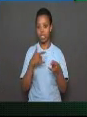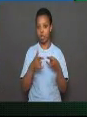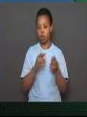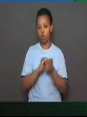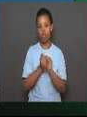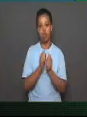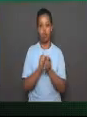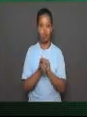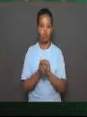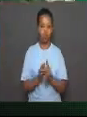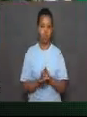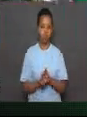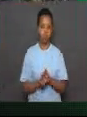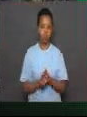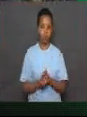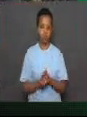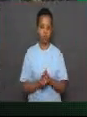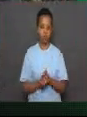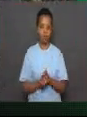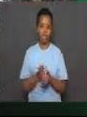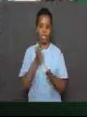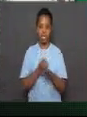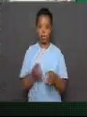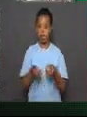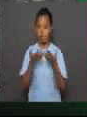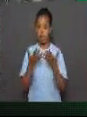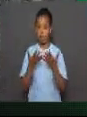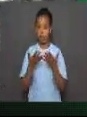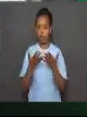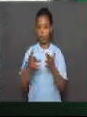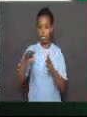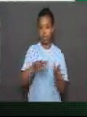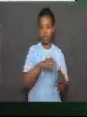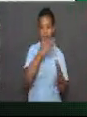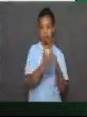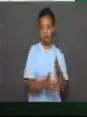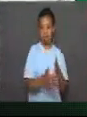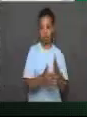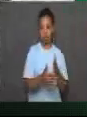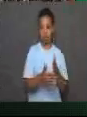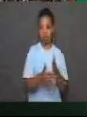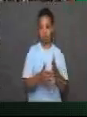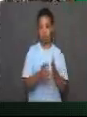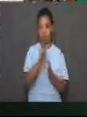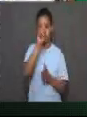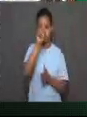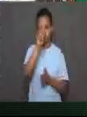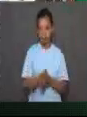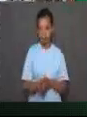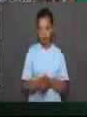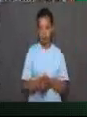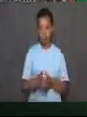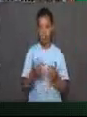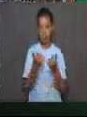changing. On rocky coasts, the zone is layered vertically. There